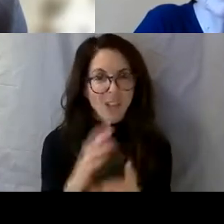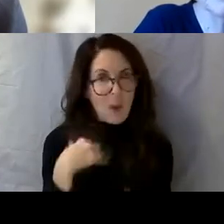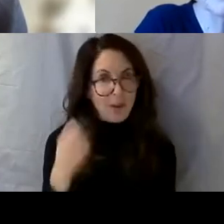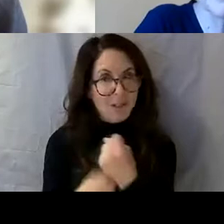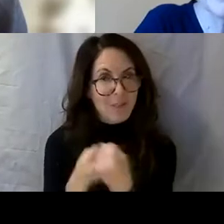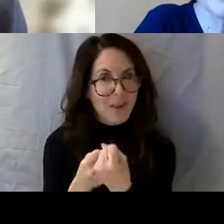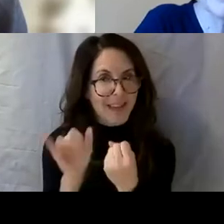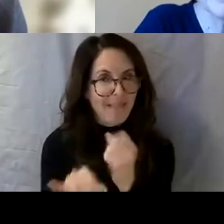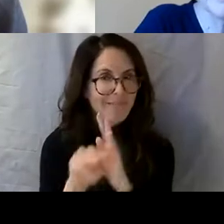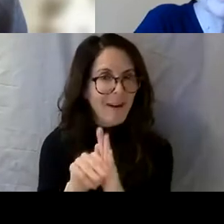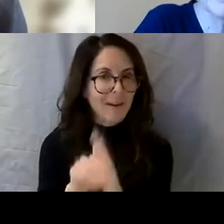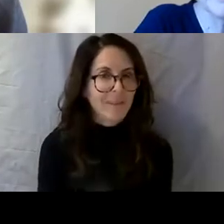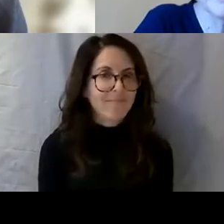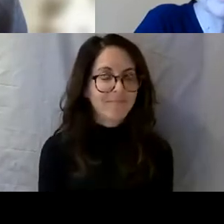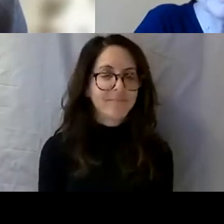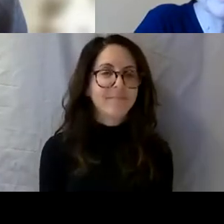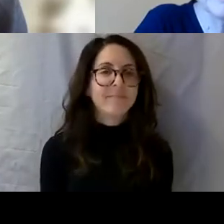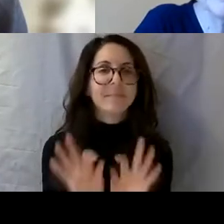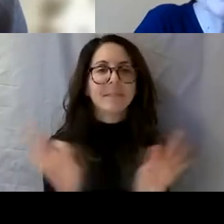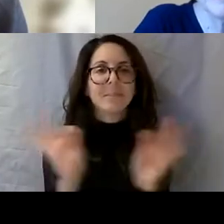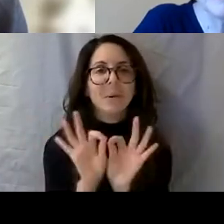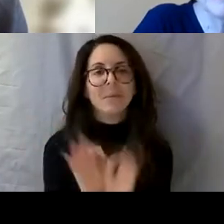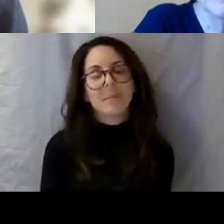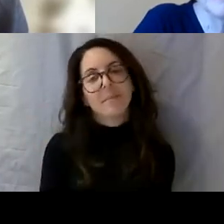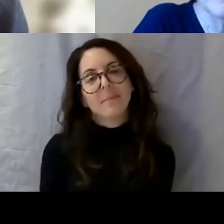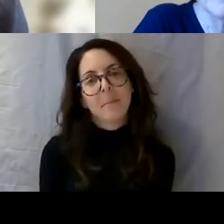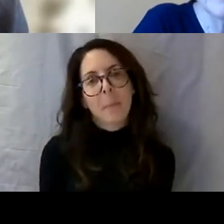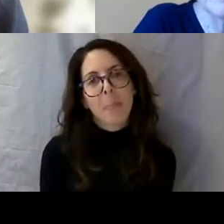I think that's really important.